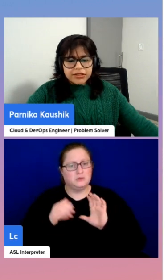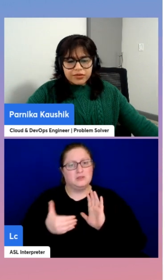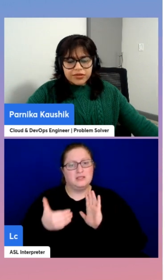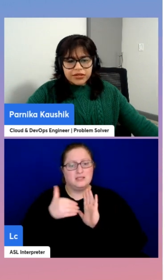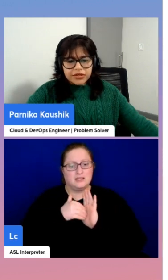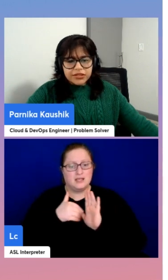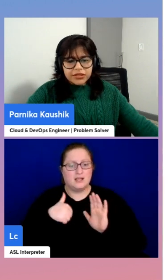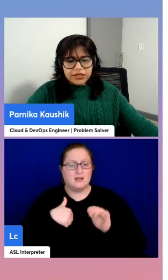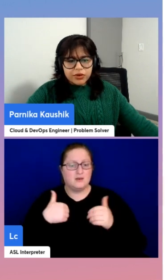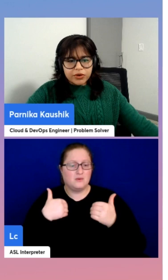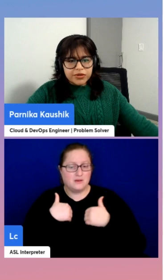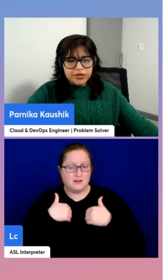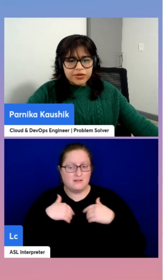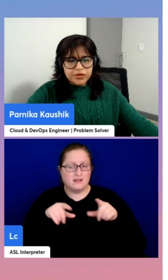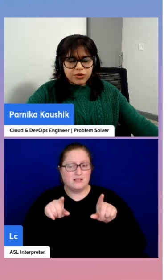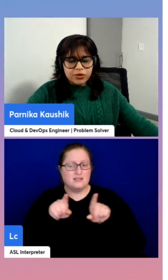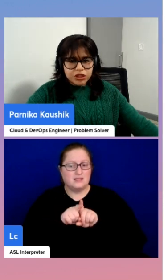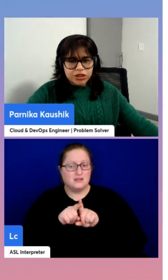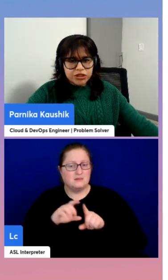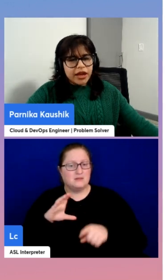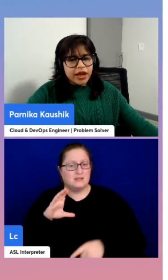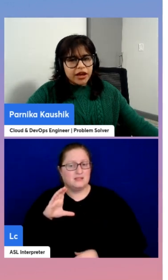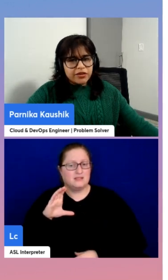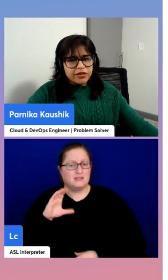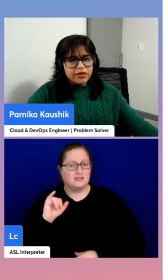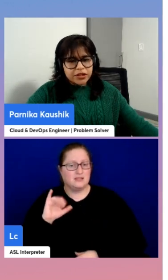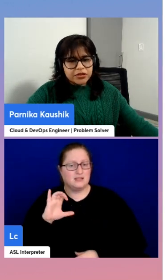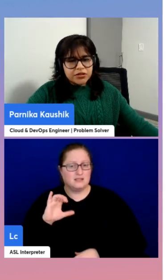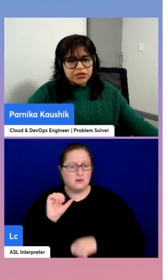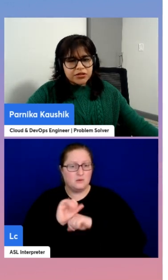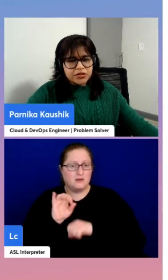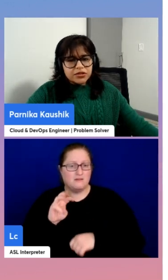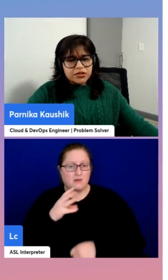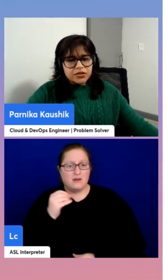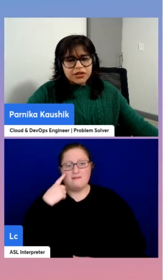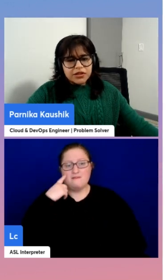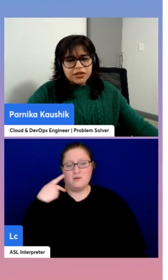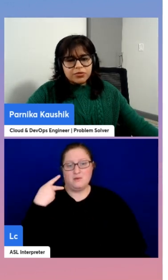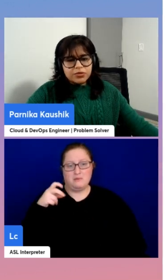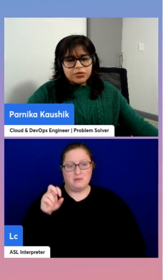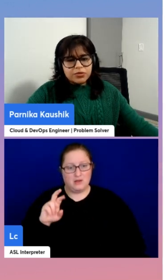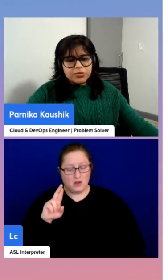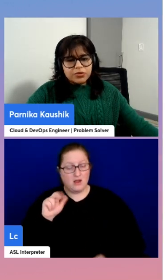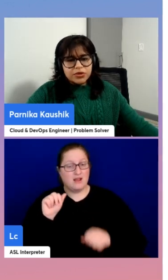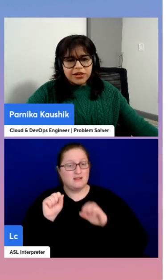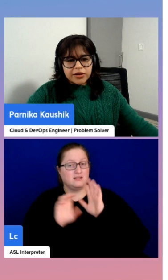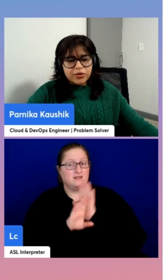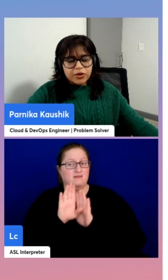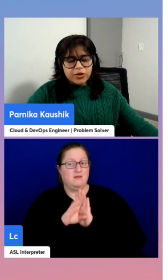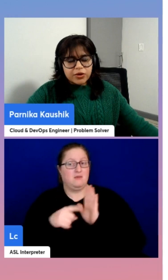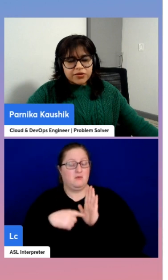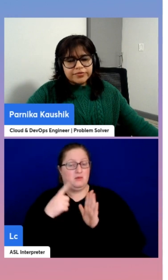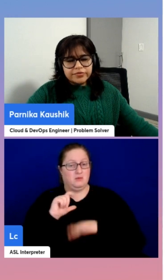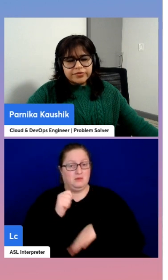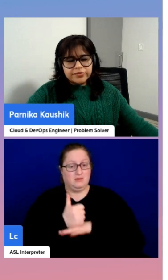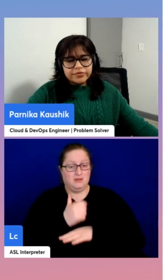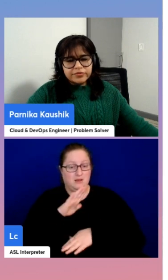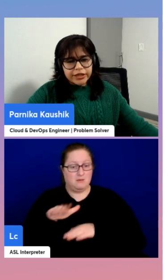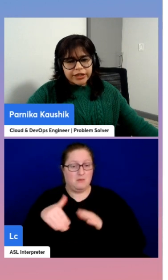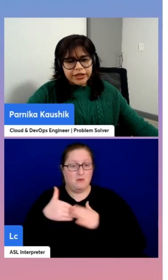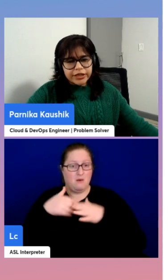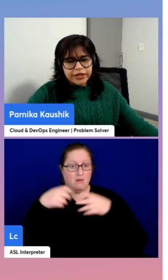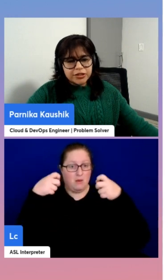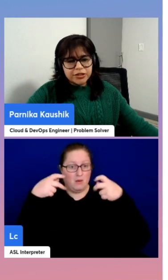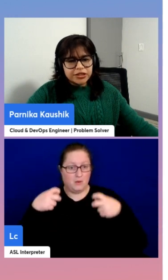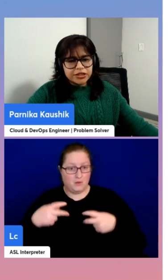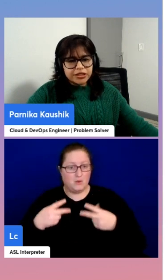same Terraform CLI workflows for push and for PR. So as a developer, once you've set up all of this code, you go